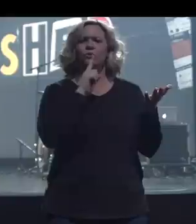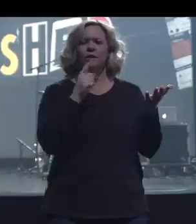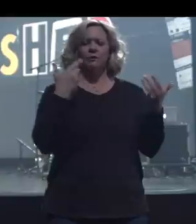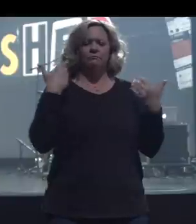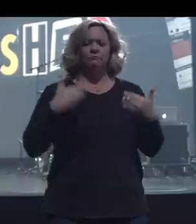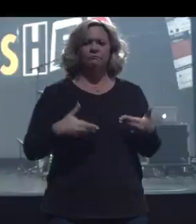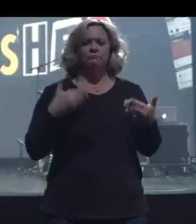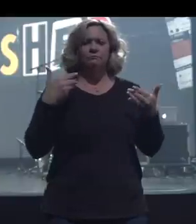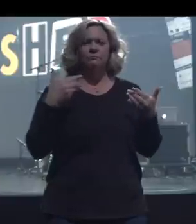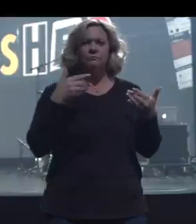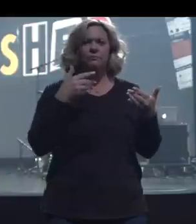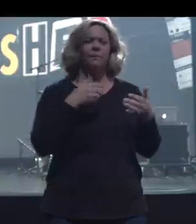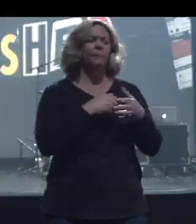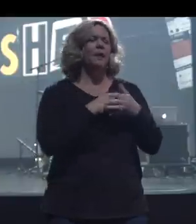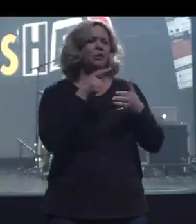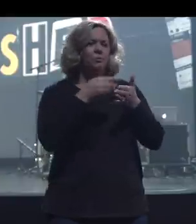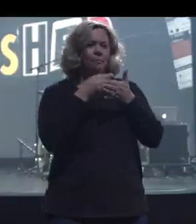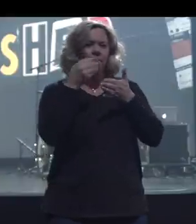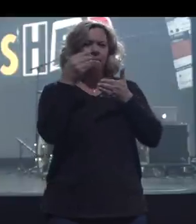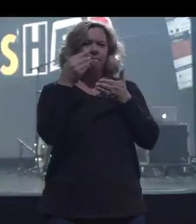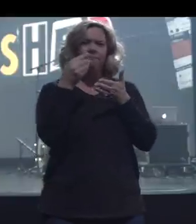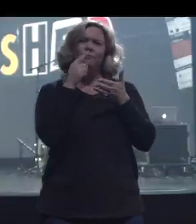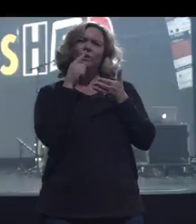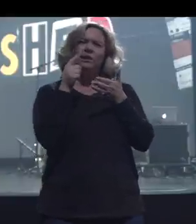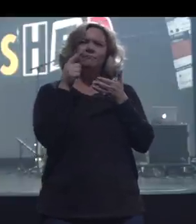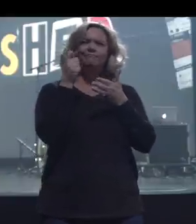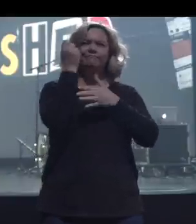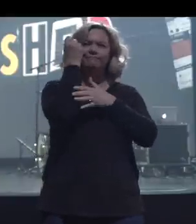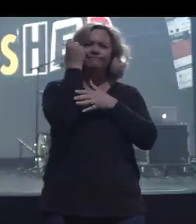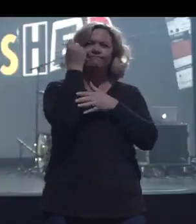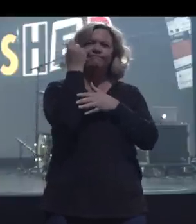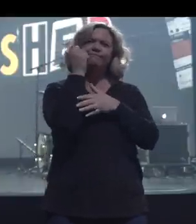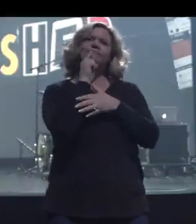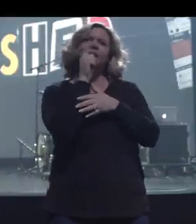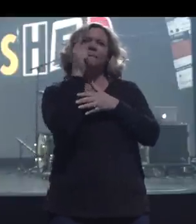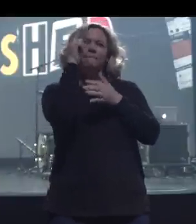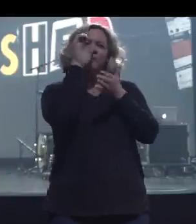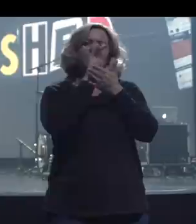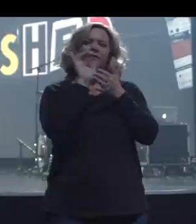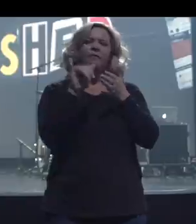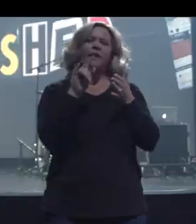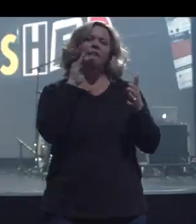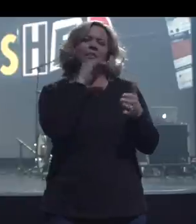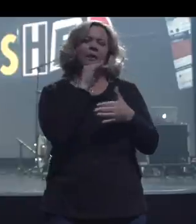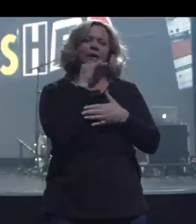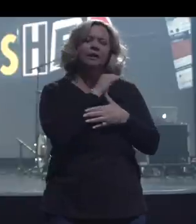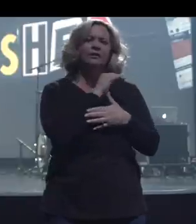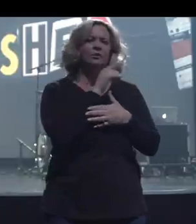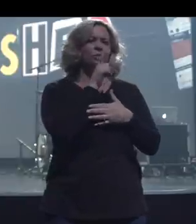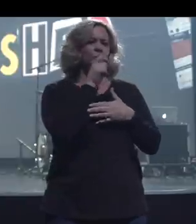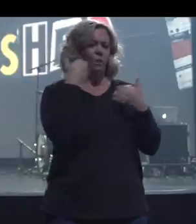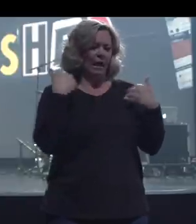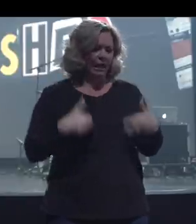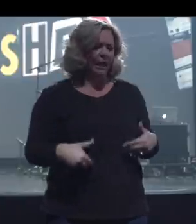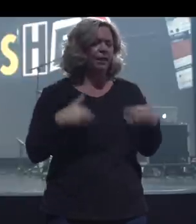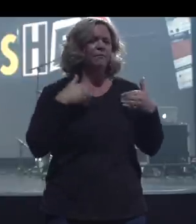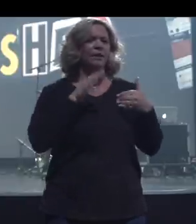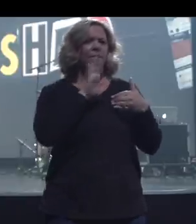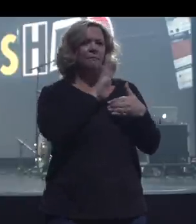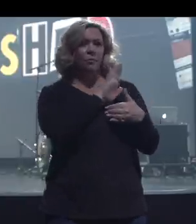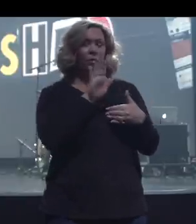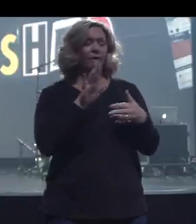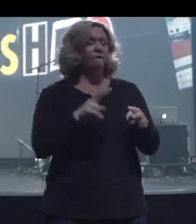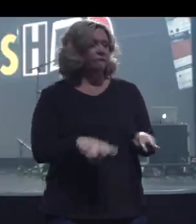And you have begun to buy into the lie that who you are and your value